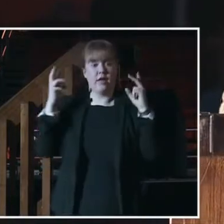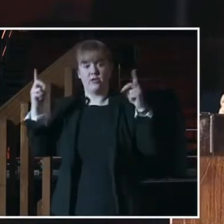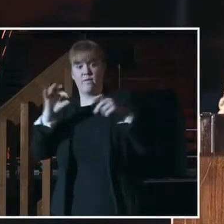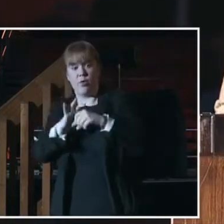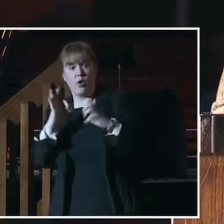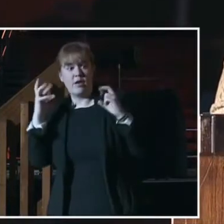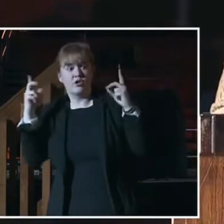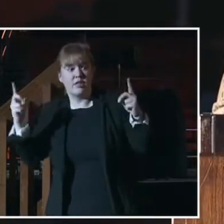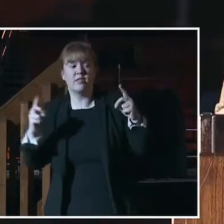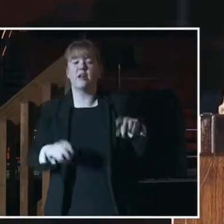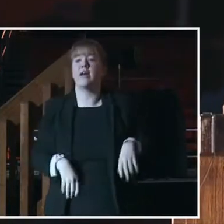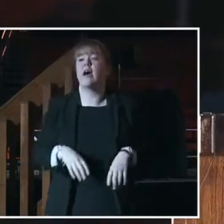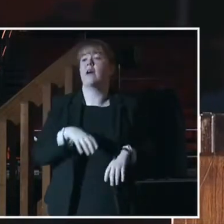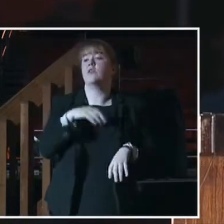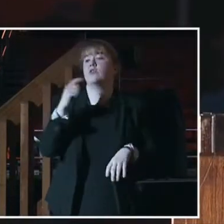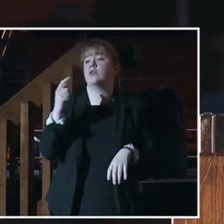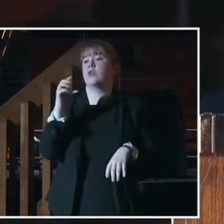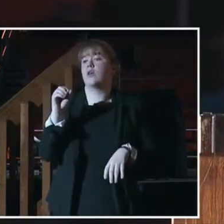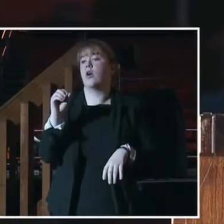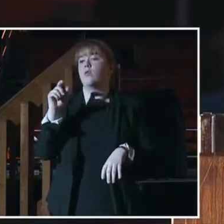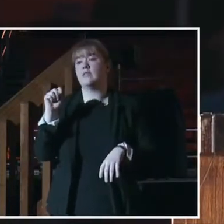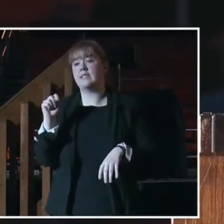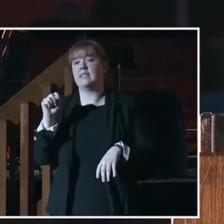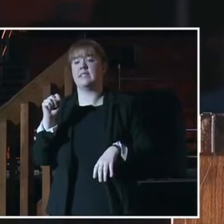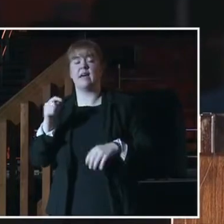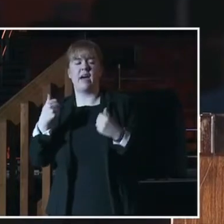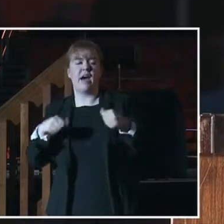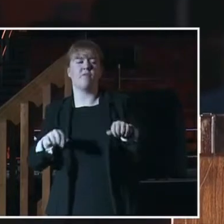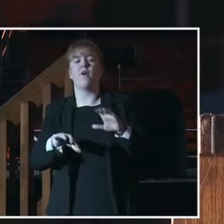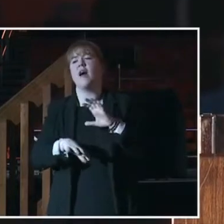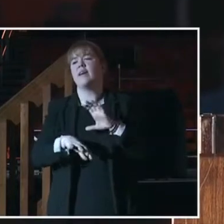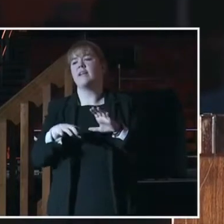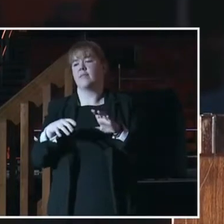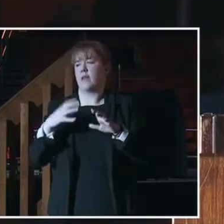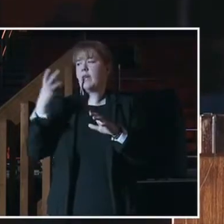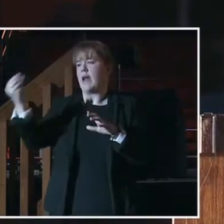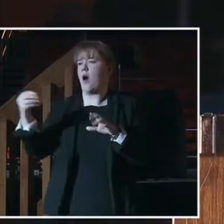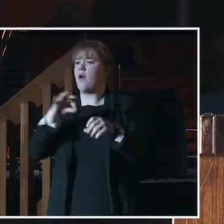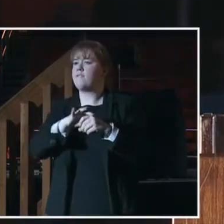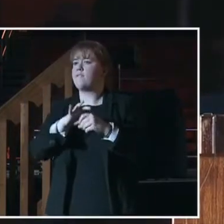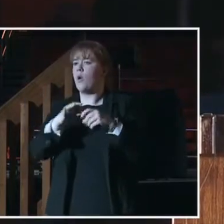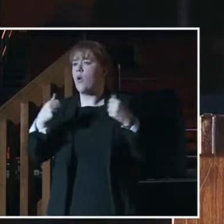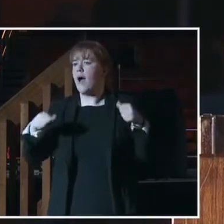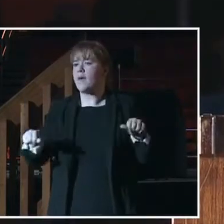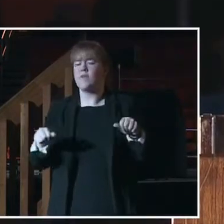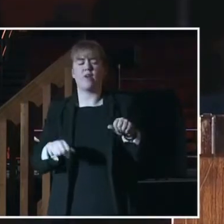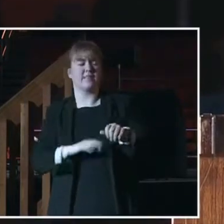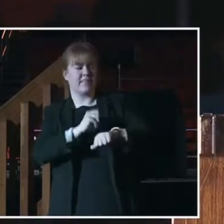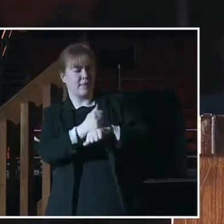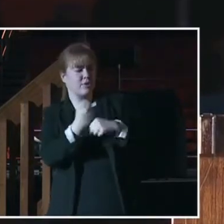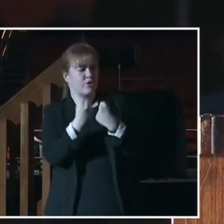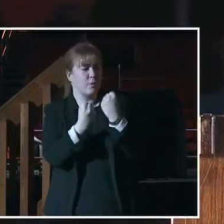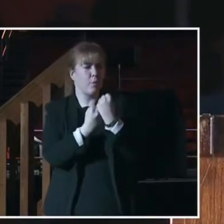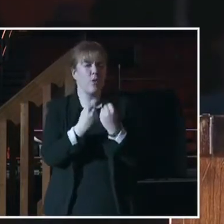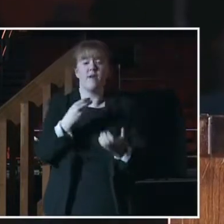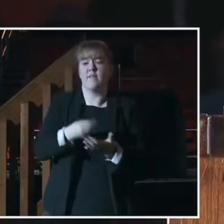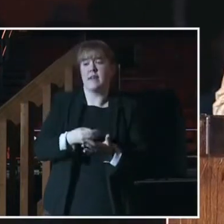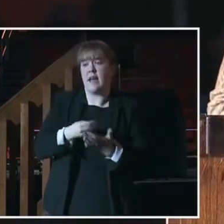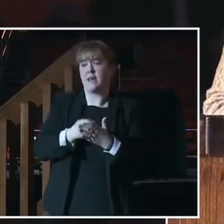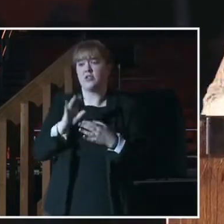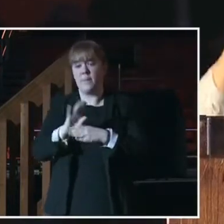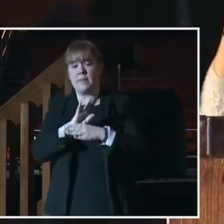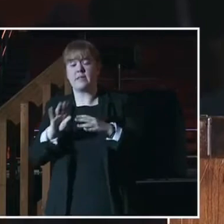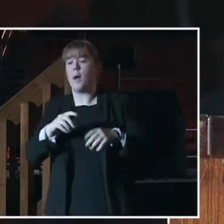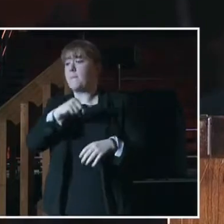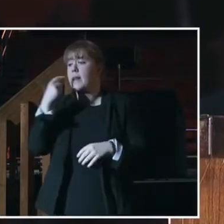education, and GOTV efforts. That's get out the vote efforts. He talked about establishing and supporting financial institutions that are black